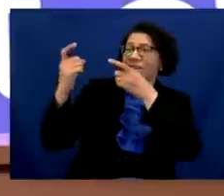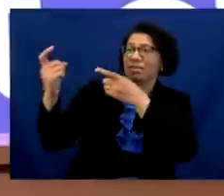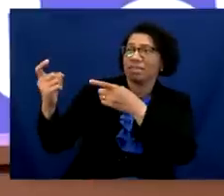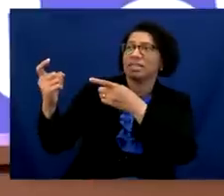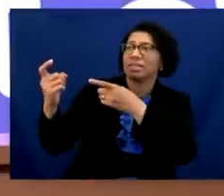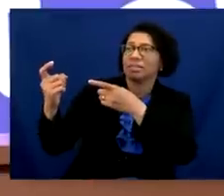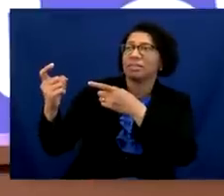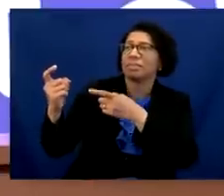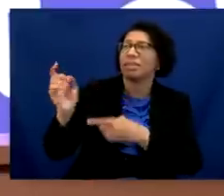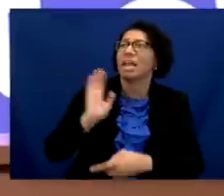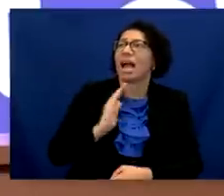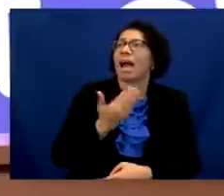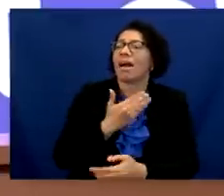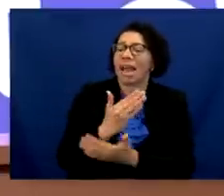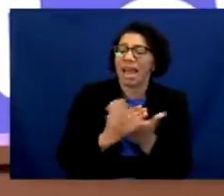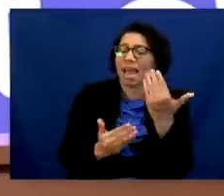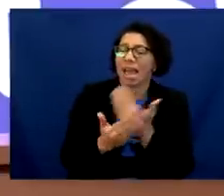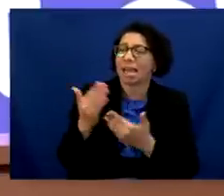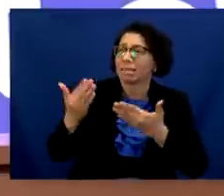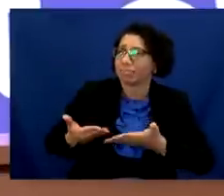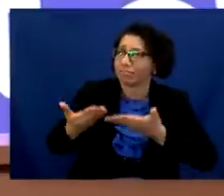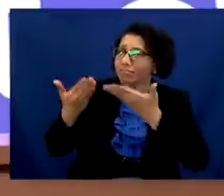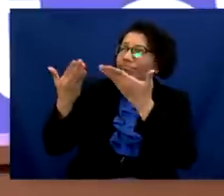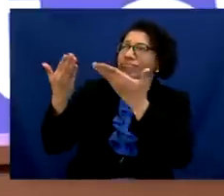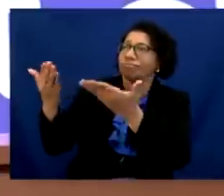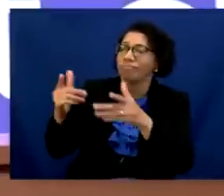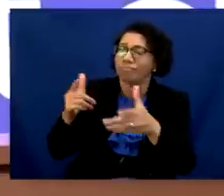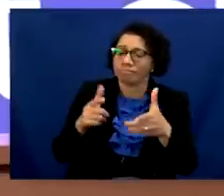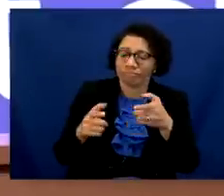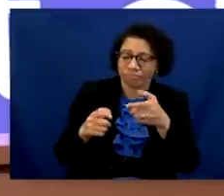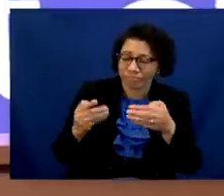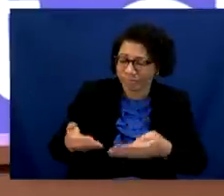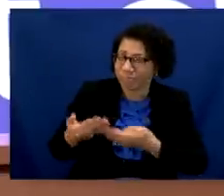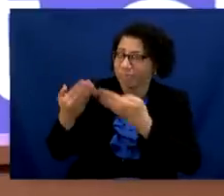we use these devices, as we bring them to the church, so that in